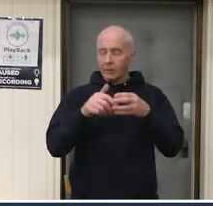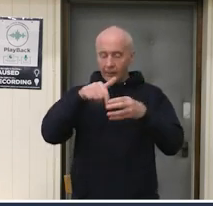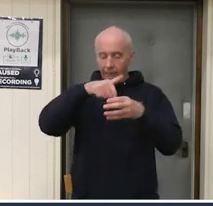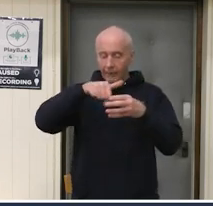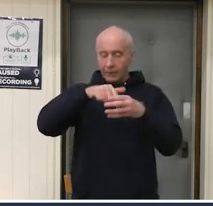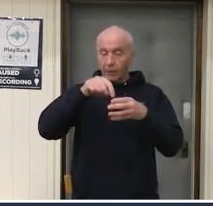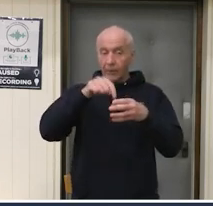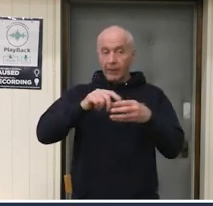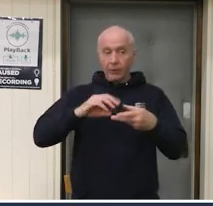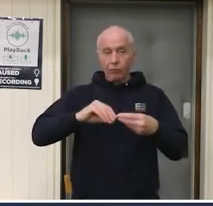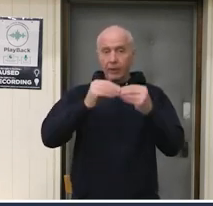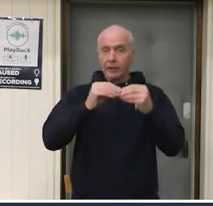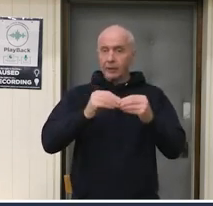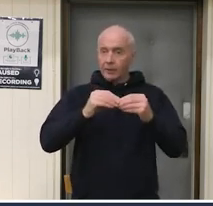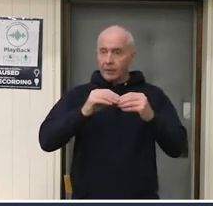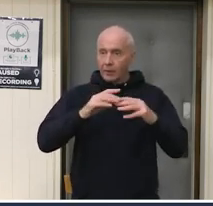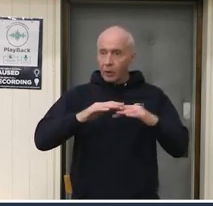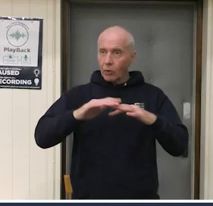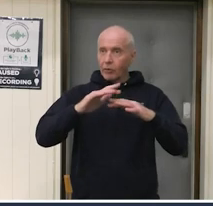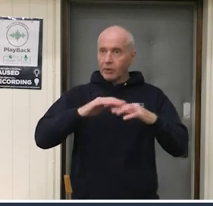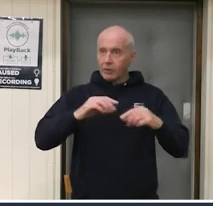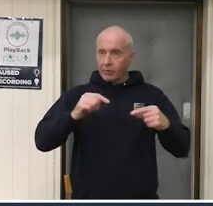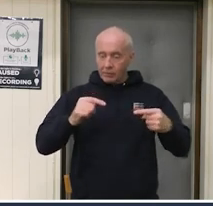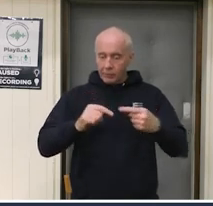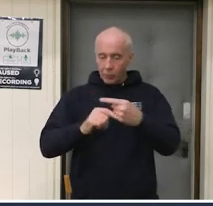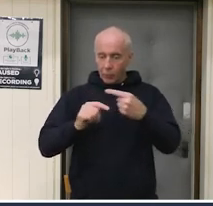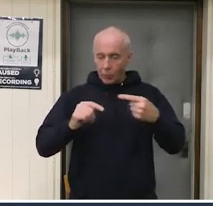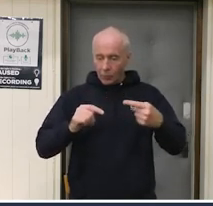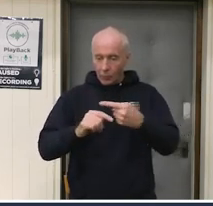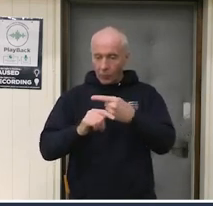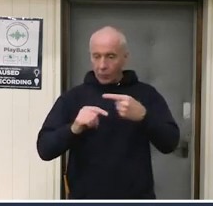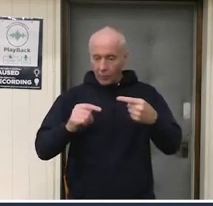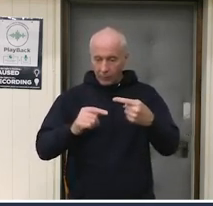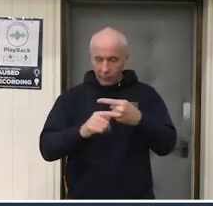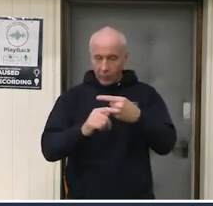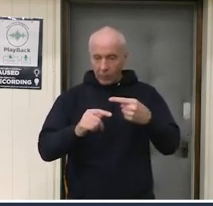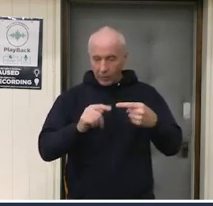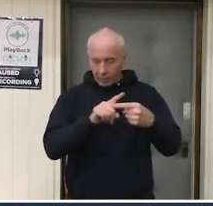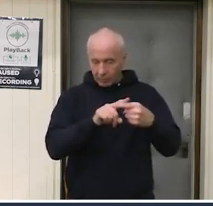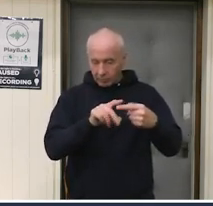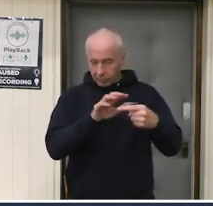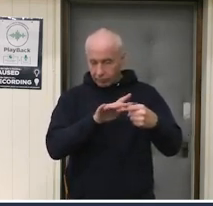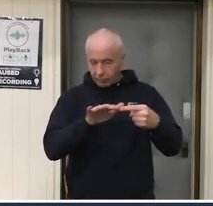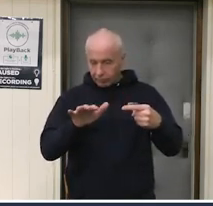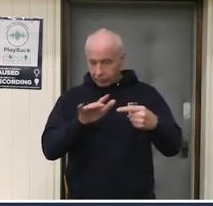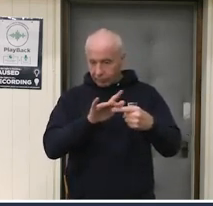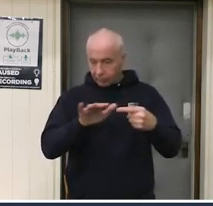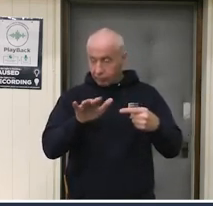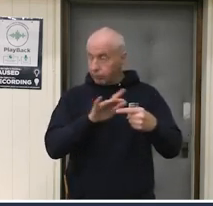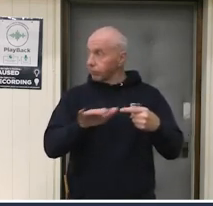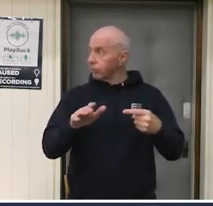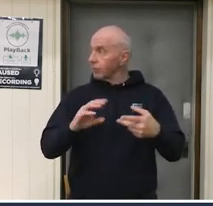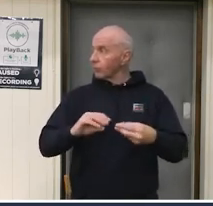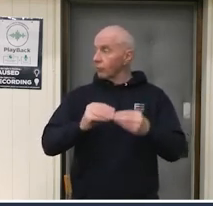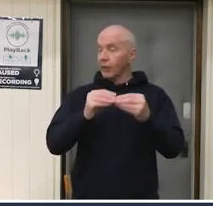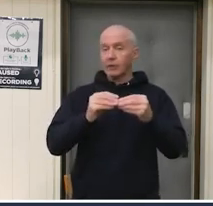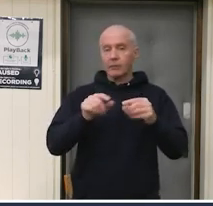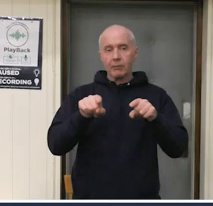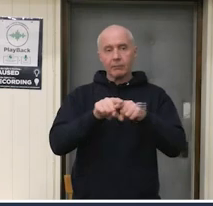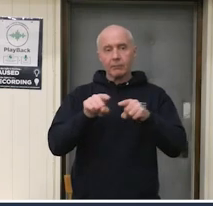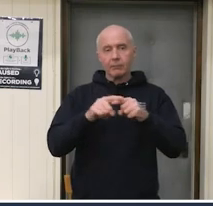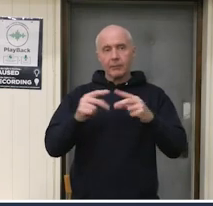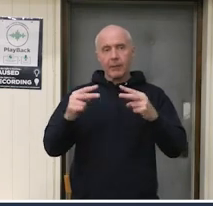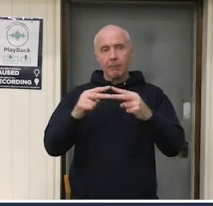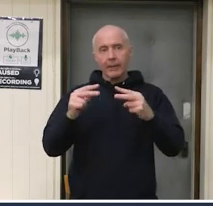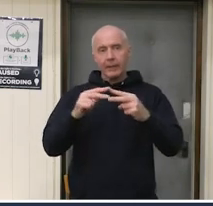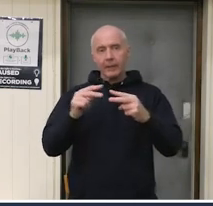which flows around the middle of the donut. Now, that's our current I was just talking about. That's going to generate a magnetic field that wraps around